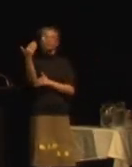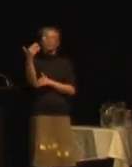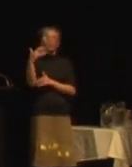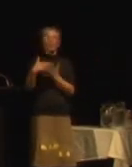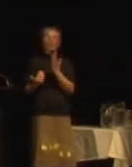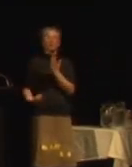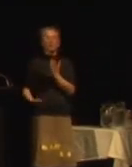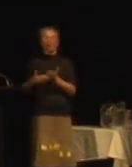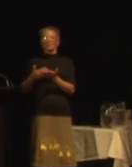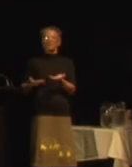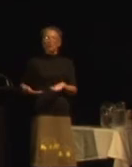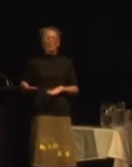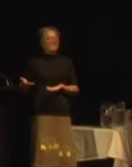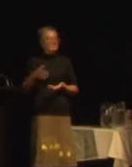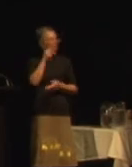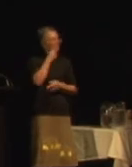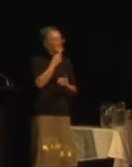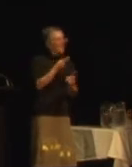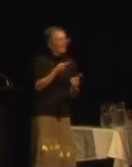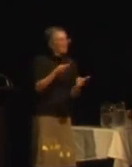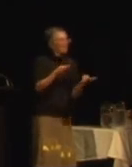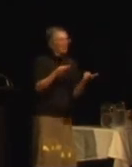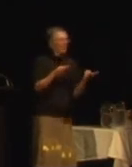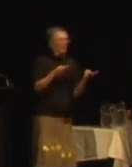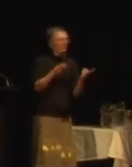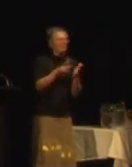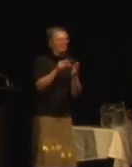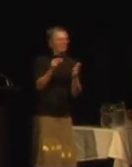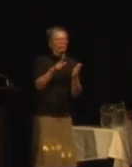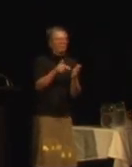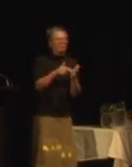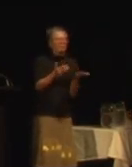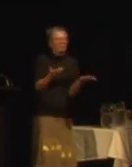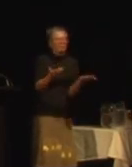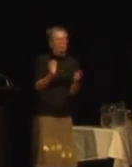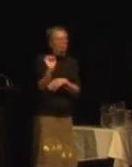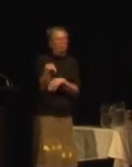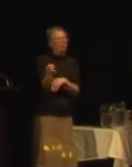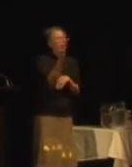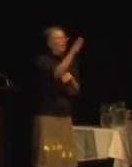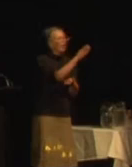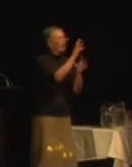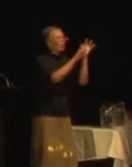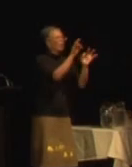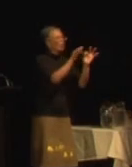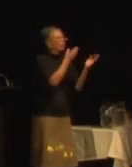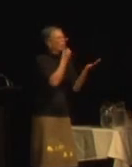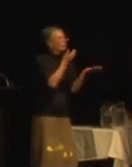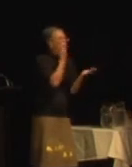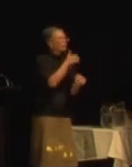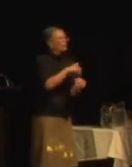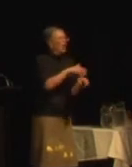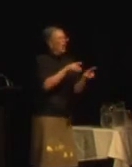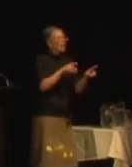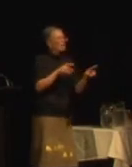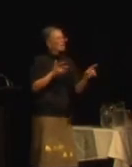just use Google? Google is where we find where to go for dinner, what we should buy for our mum's birthdays, and the date of the signing of Te